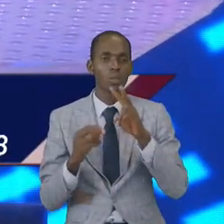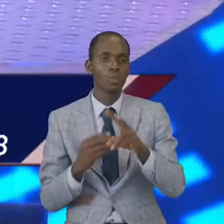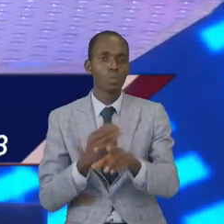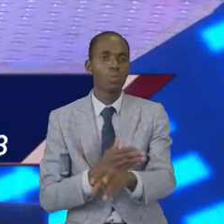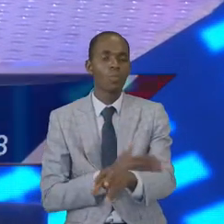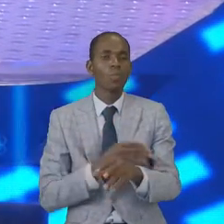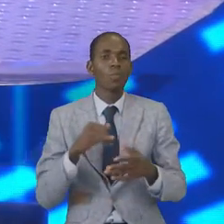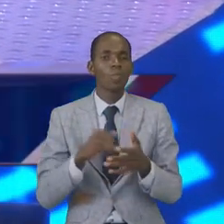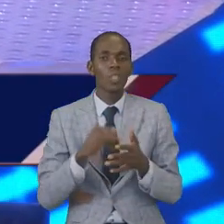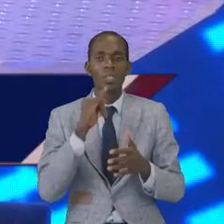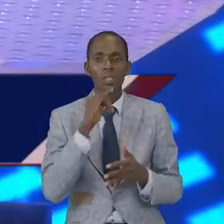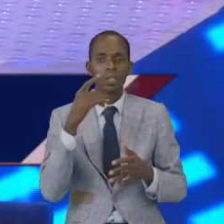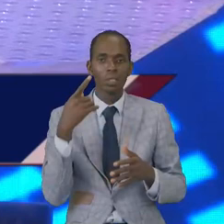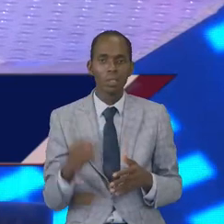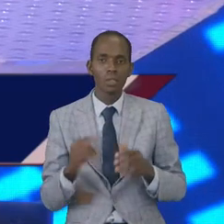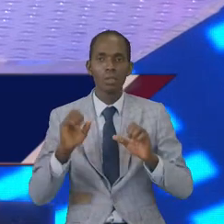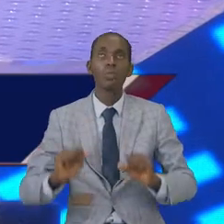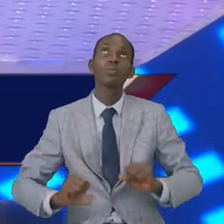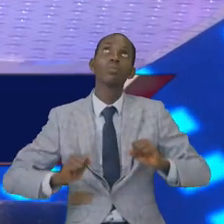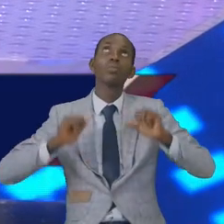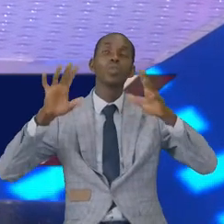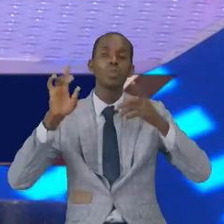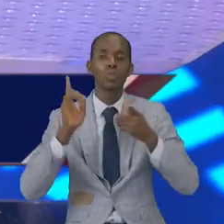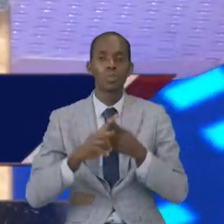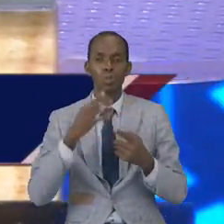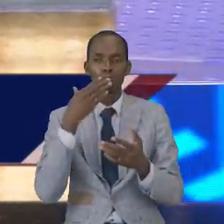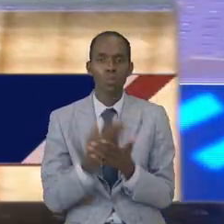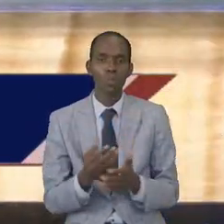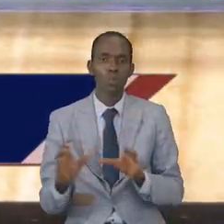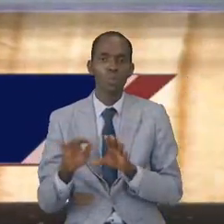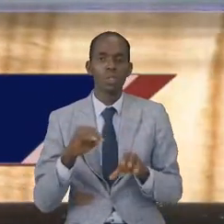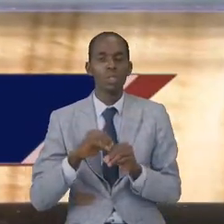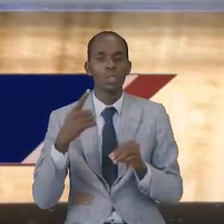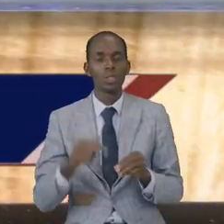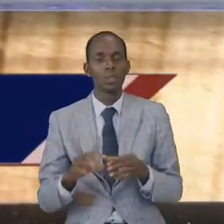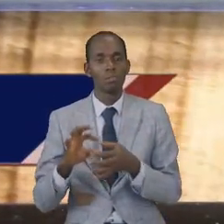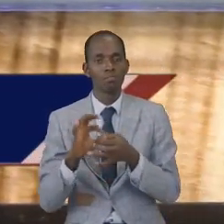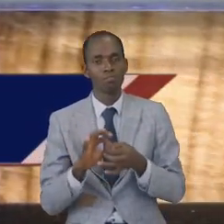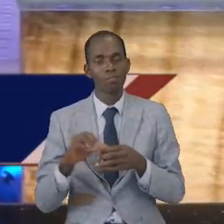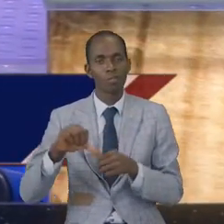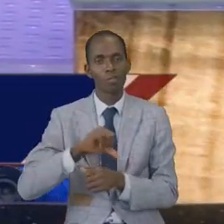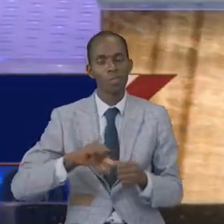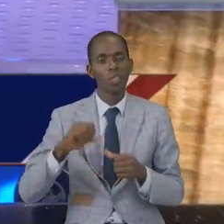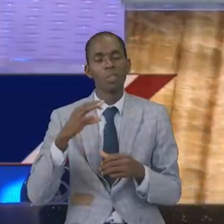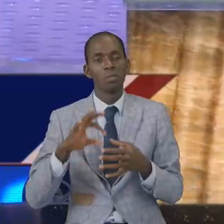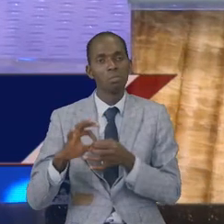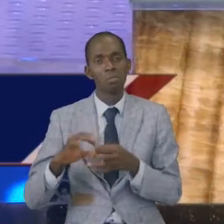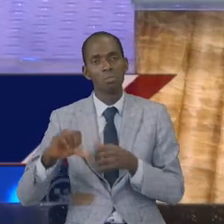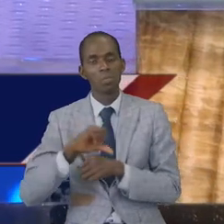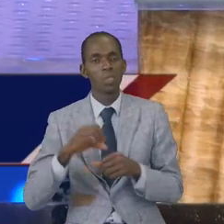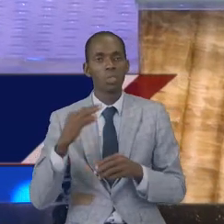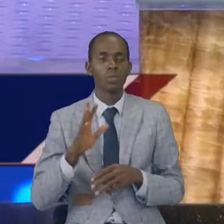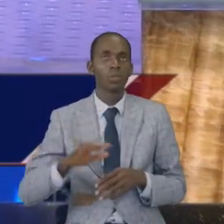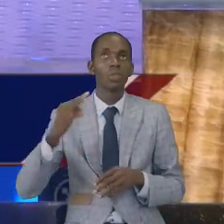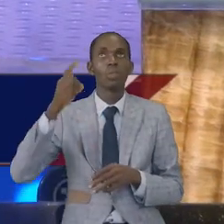here is the commitment to well doing in the fellowship. In the fellowship of the children of God, you're